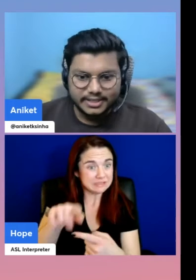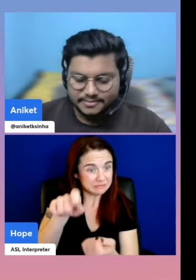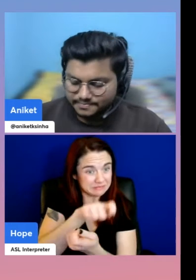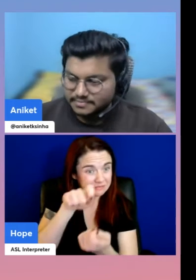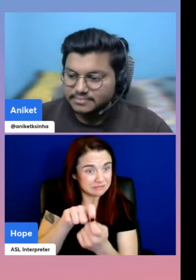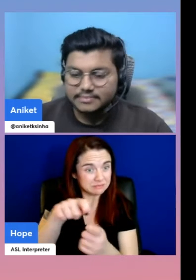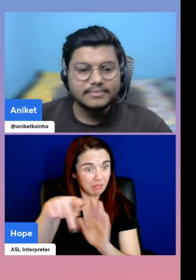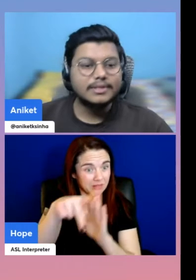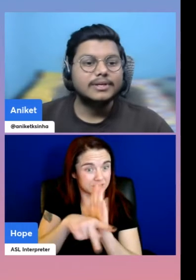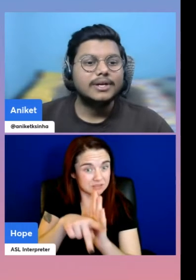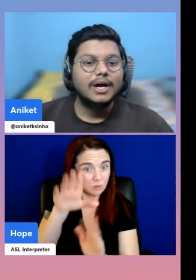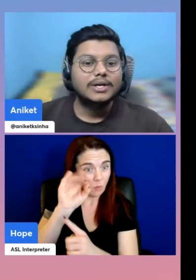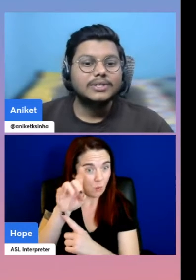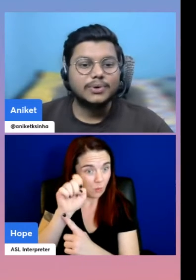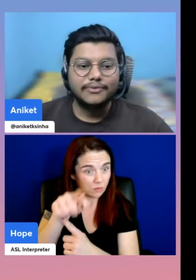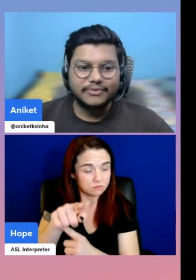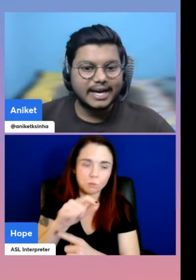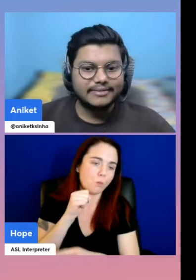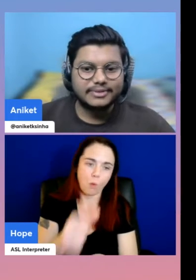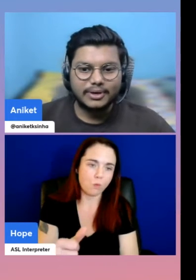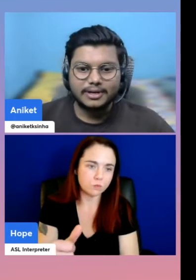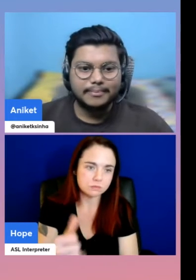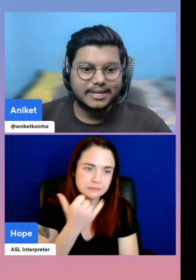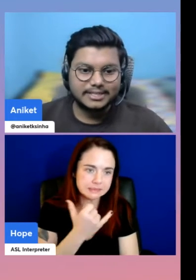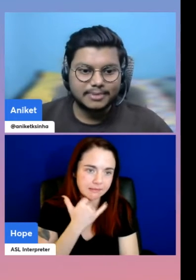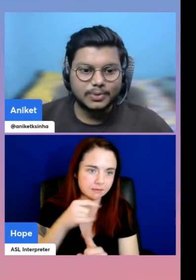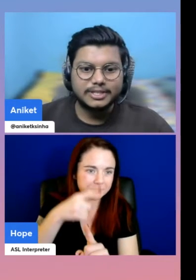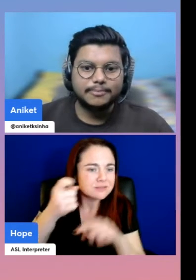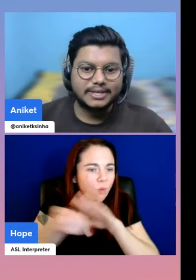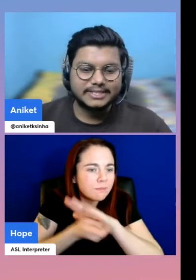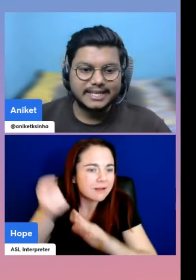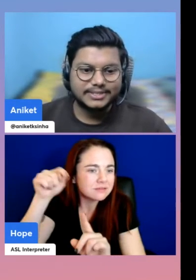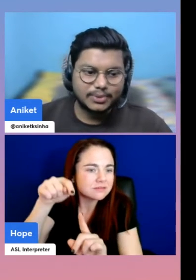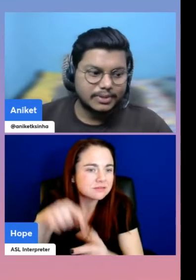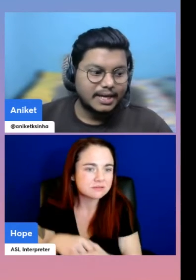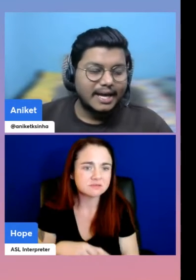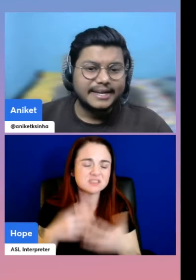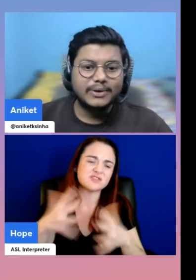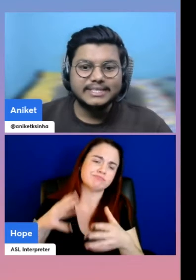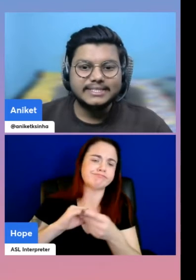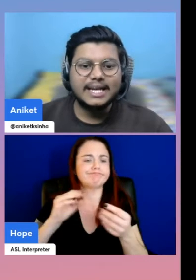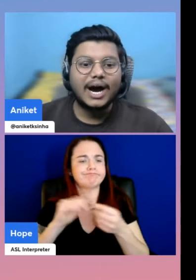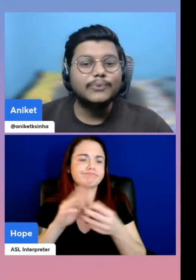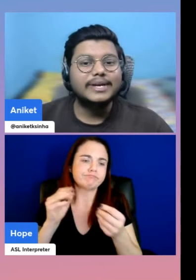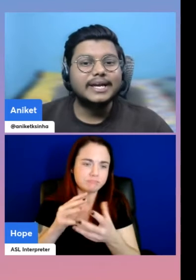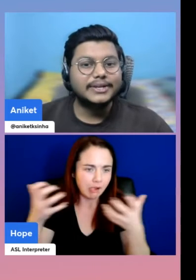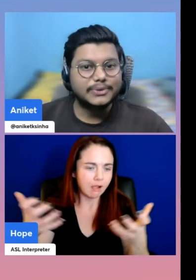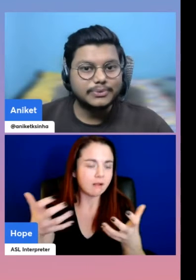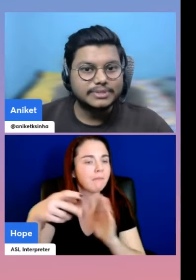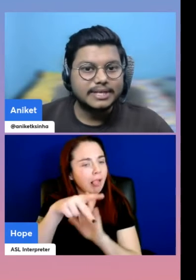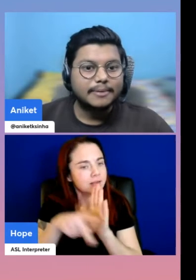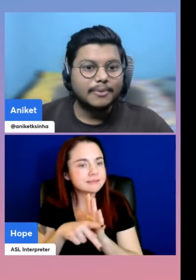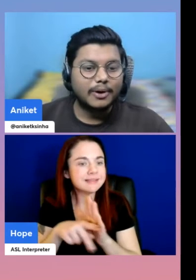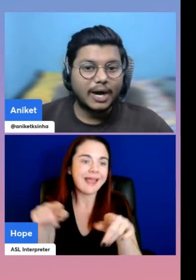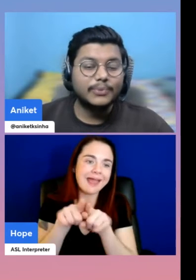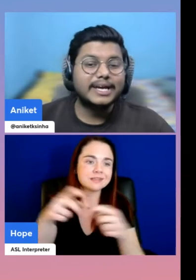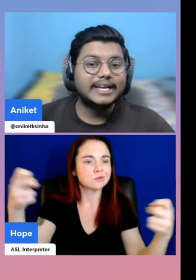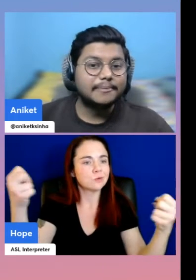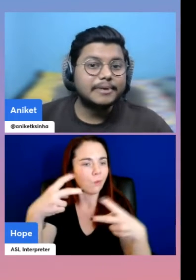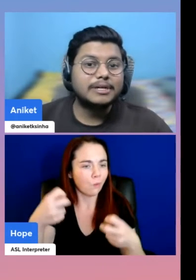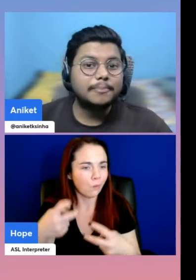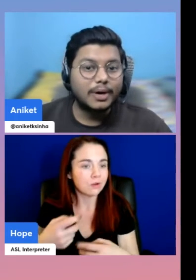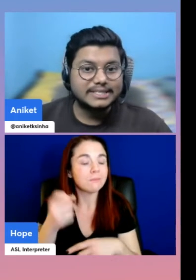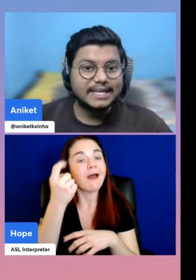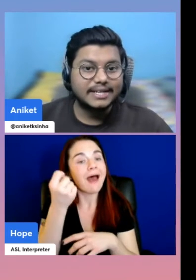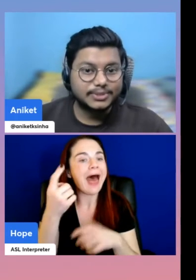cannot. So we have talked much about the policy as code. Now let's see how we can use or how we